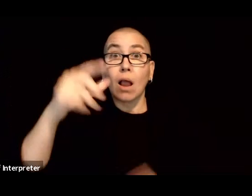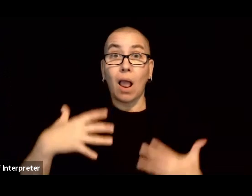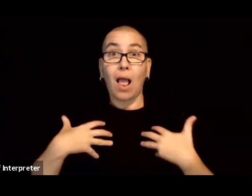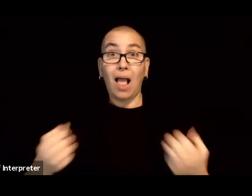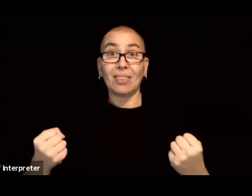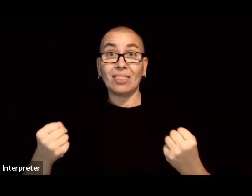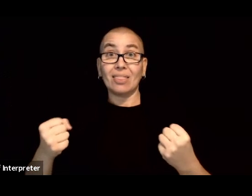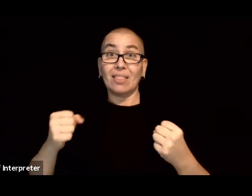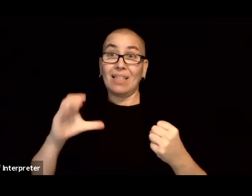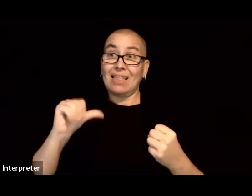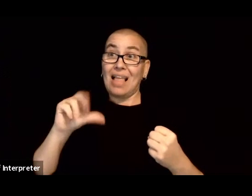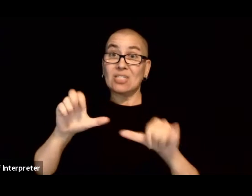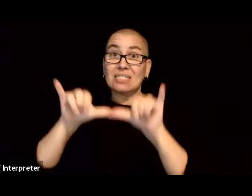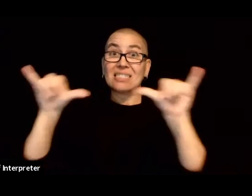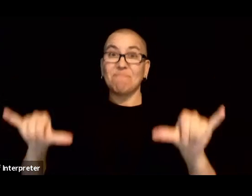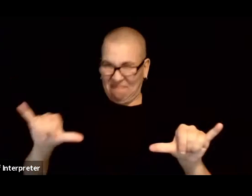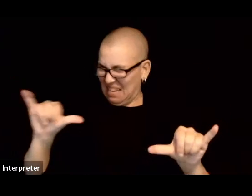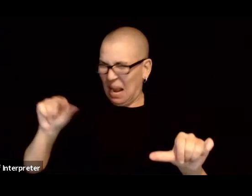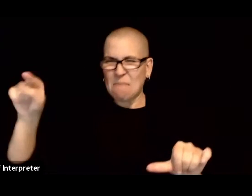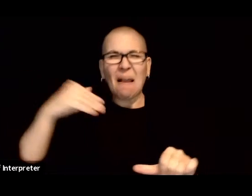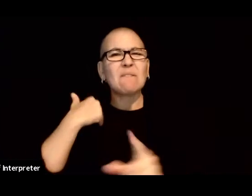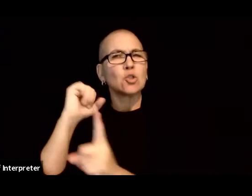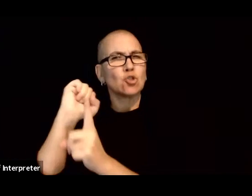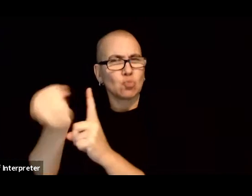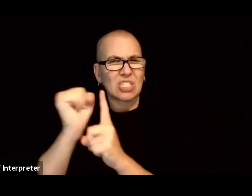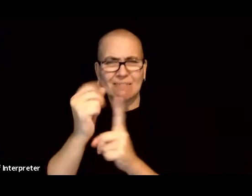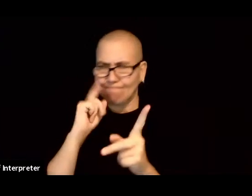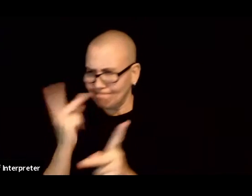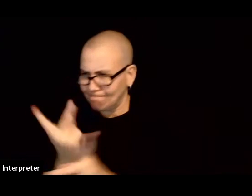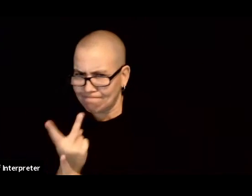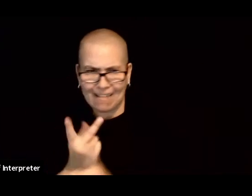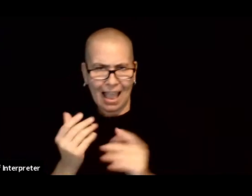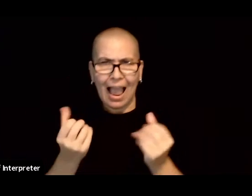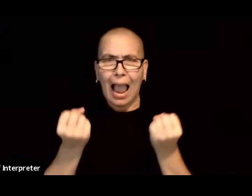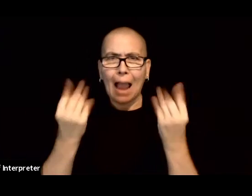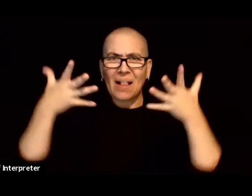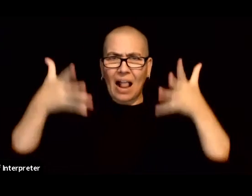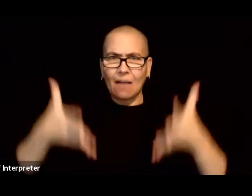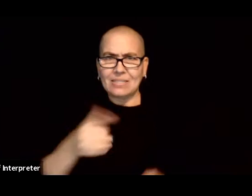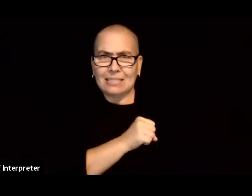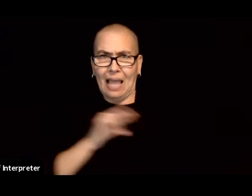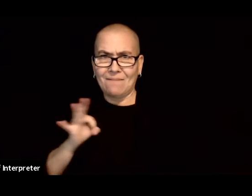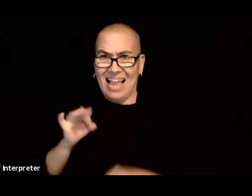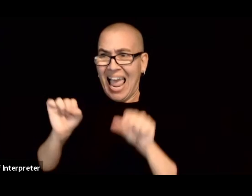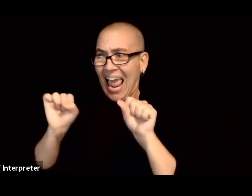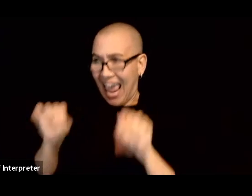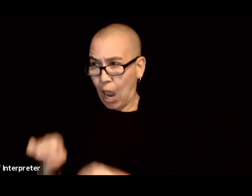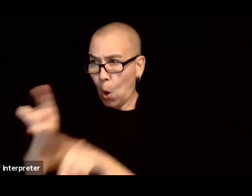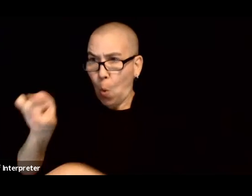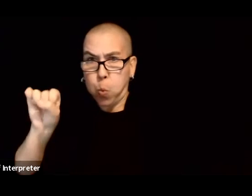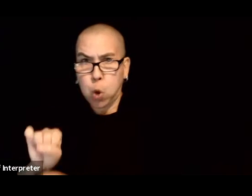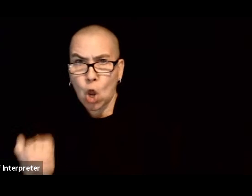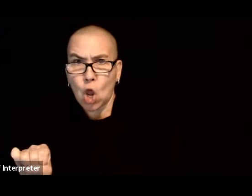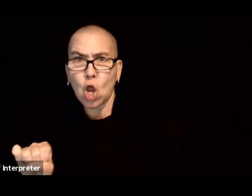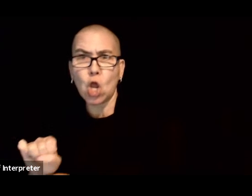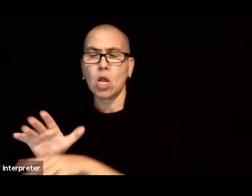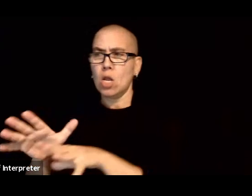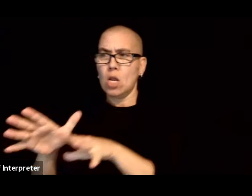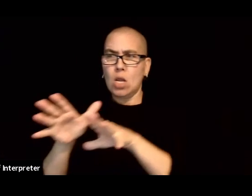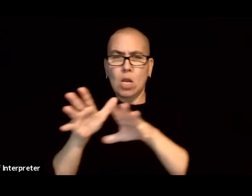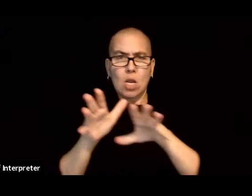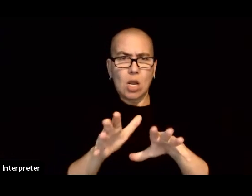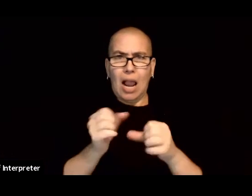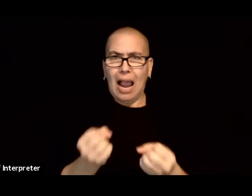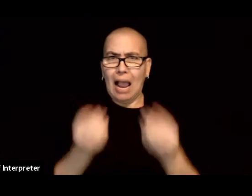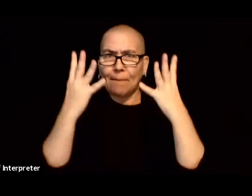bed capacity because of staffing shortages with the rate of increases in cases from among healthcare workers that we've